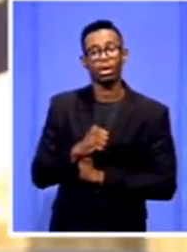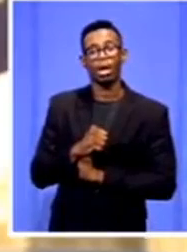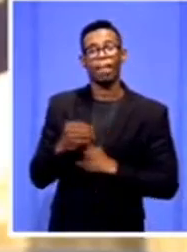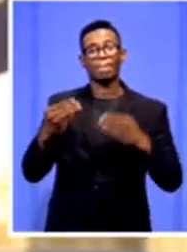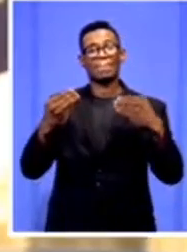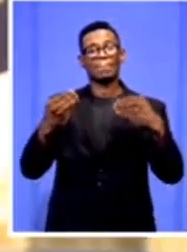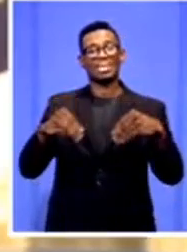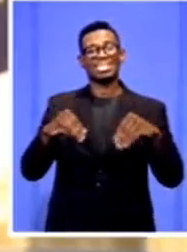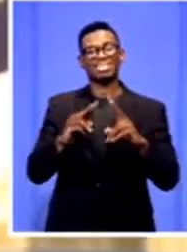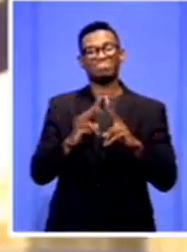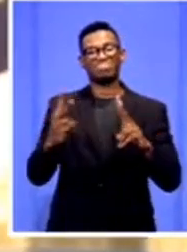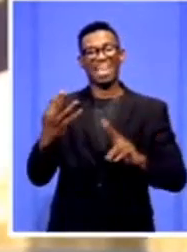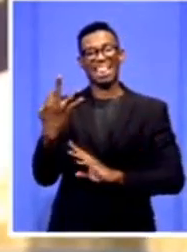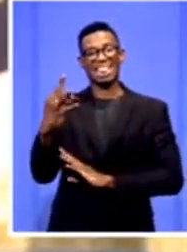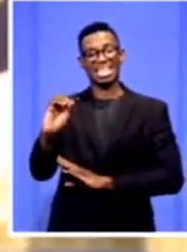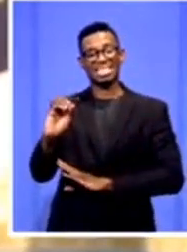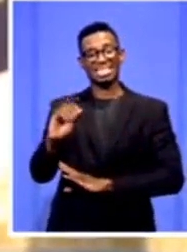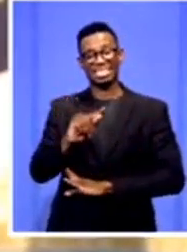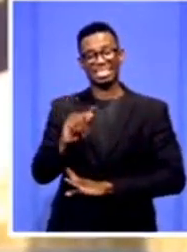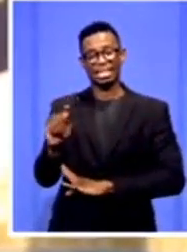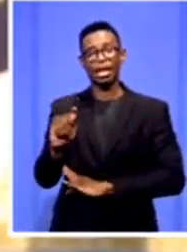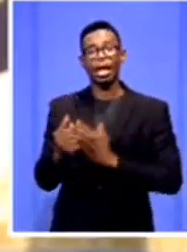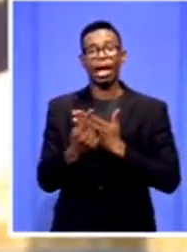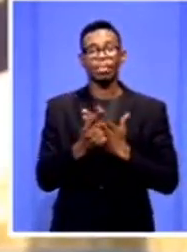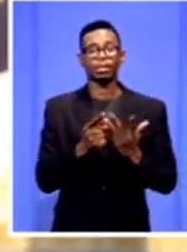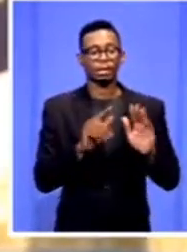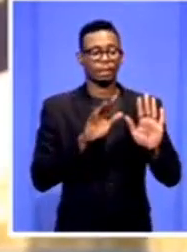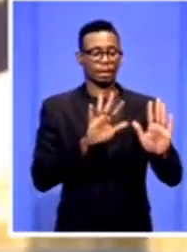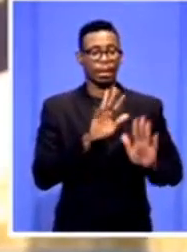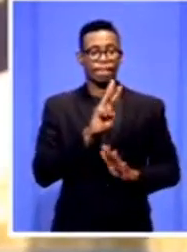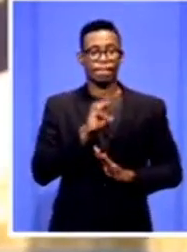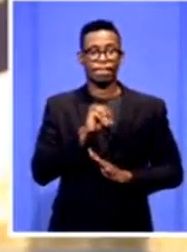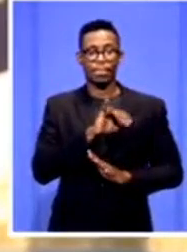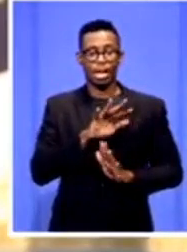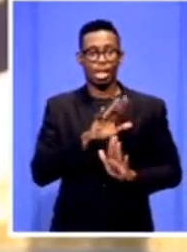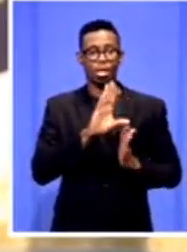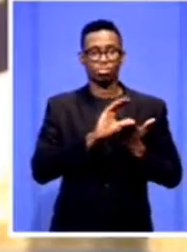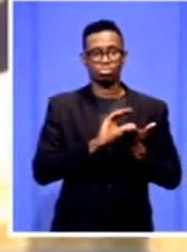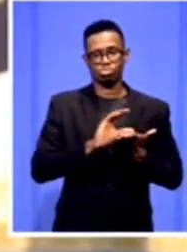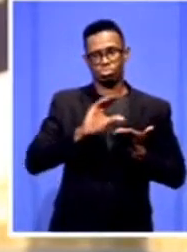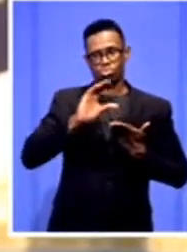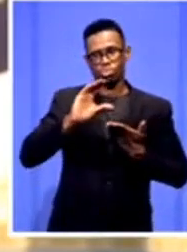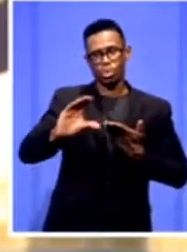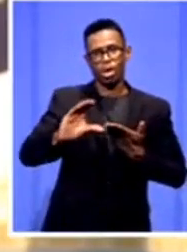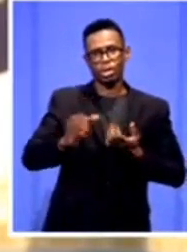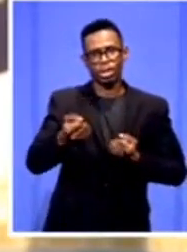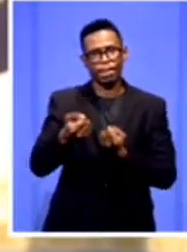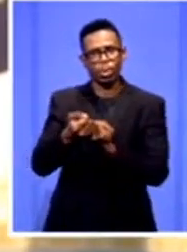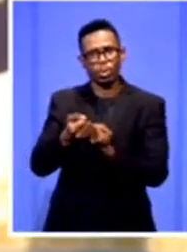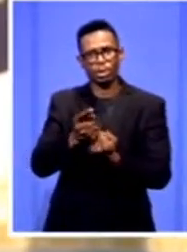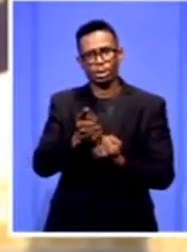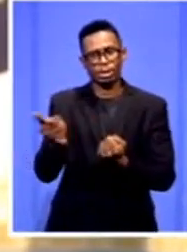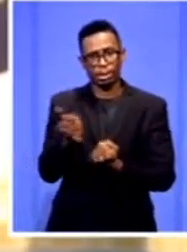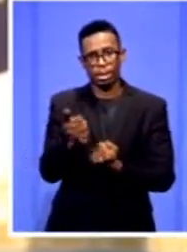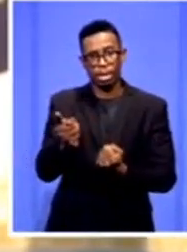the industrialization support incentive program. 13 of these enterprises